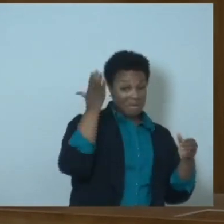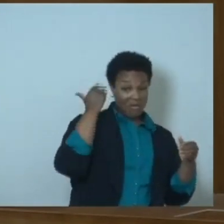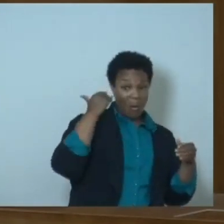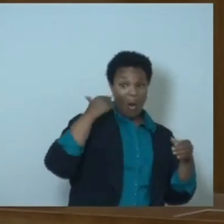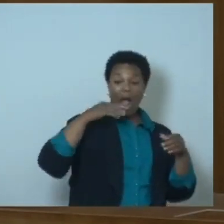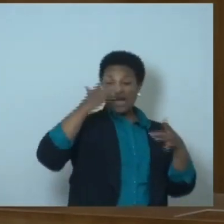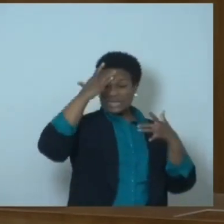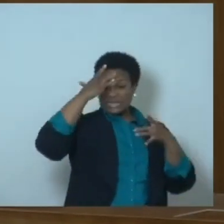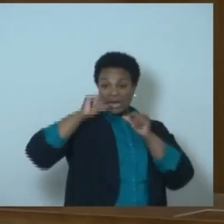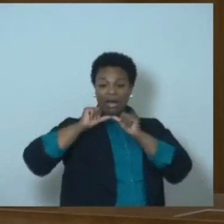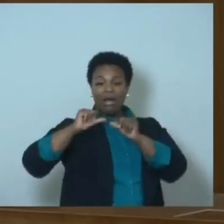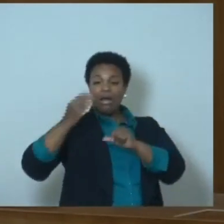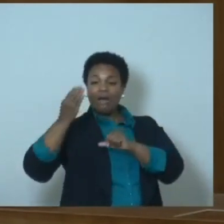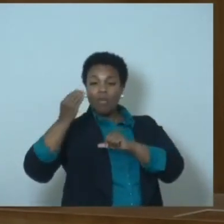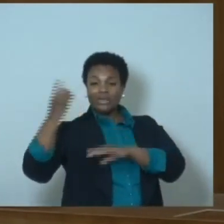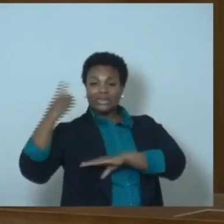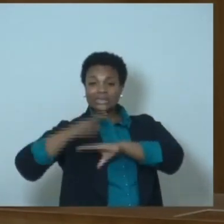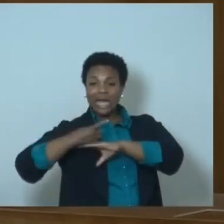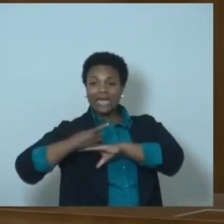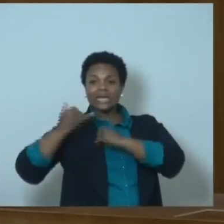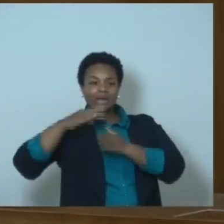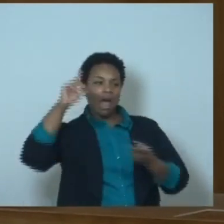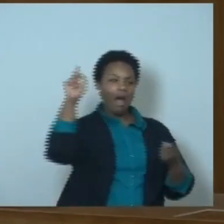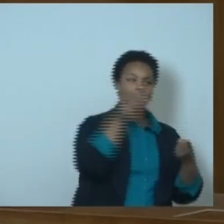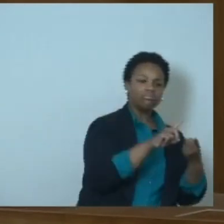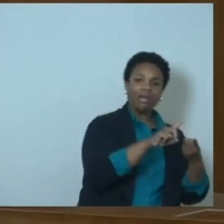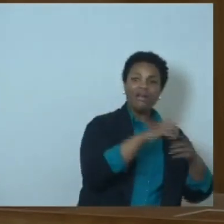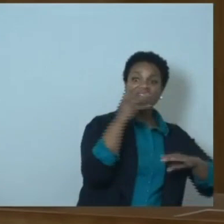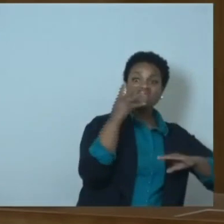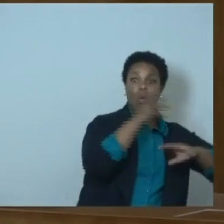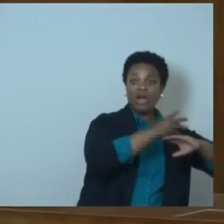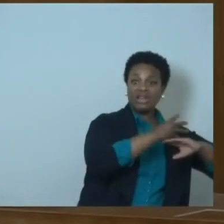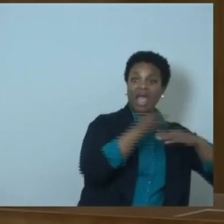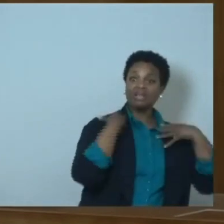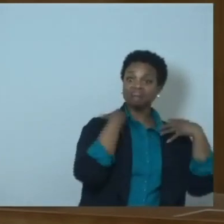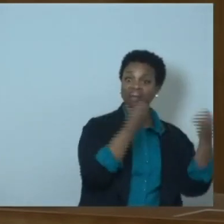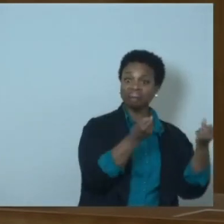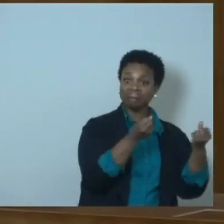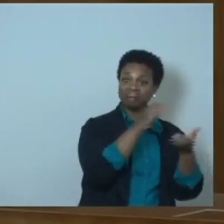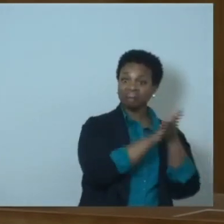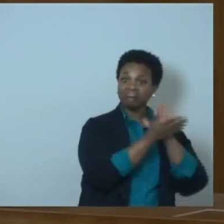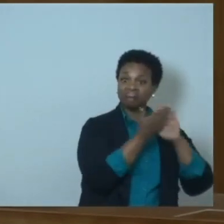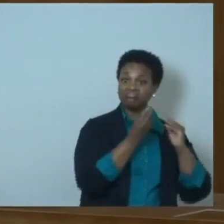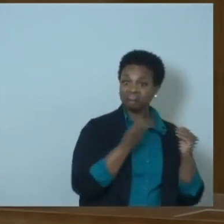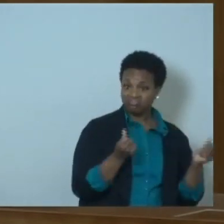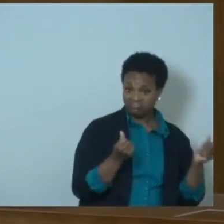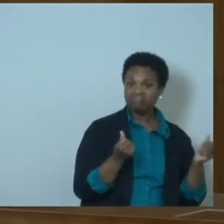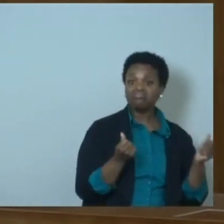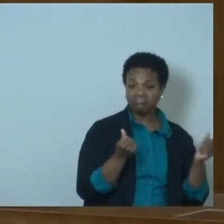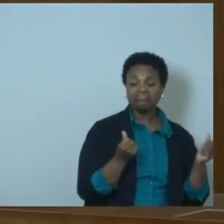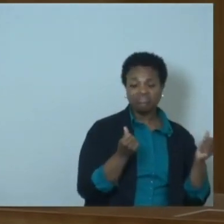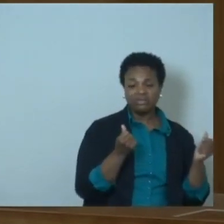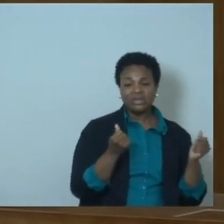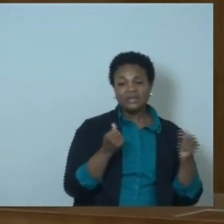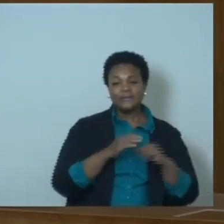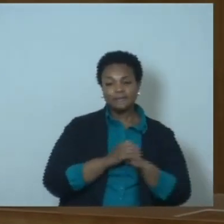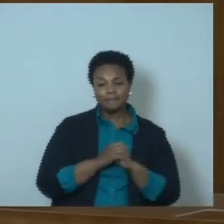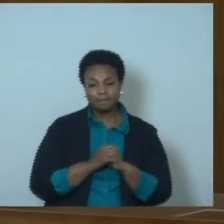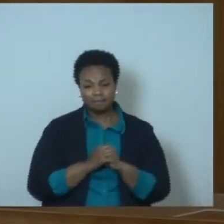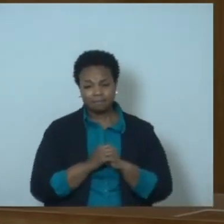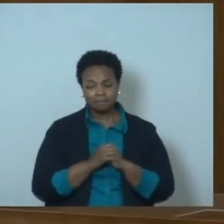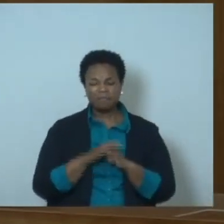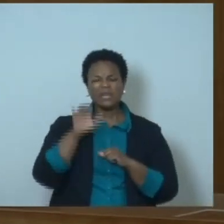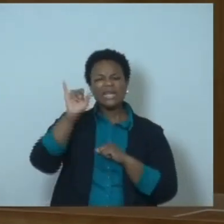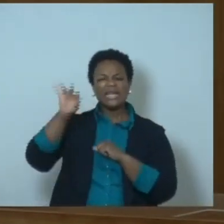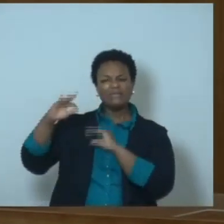reduced substantially as well. I don't have those numbers in my head. If you send me an email, I can look them up and get back to you.